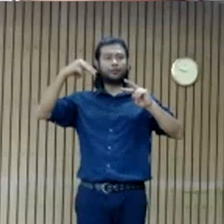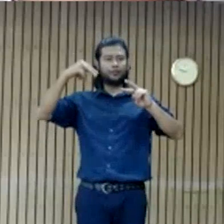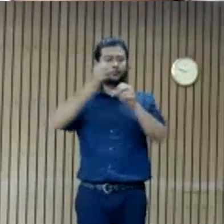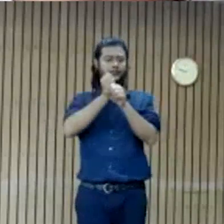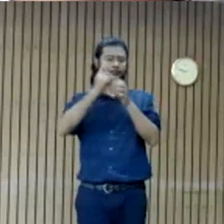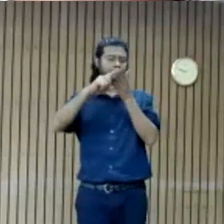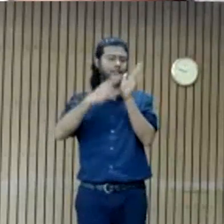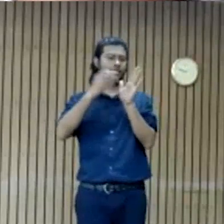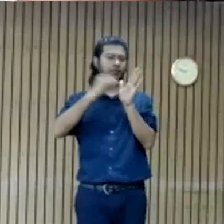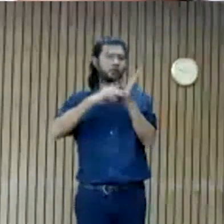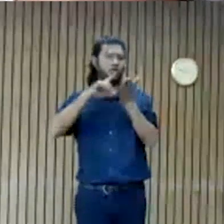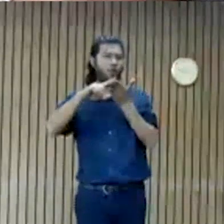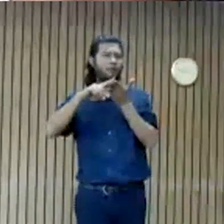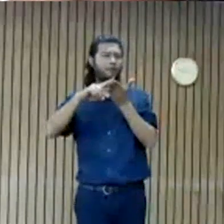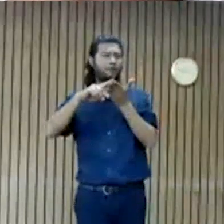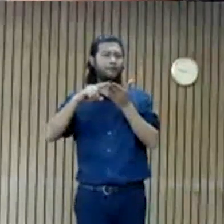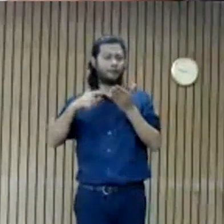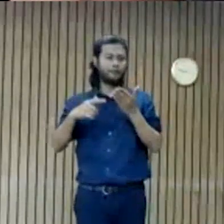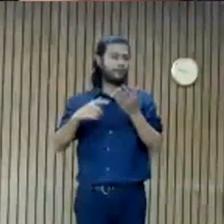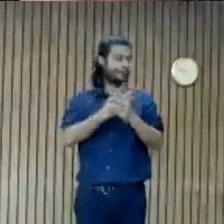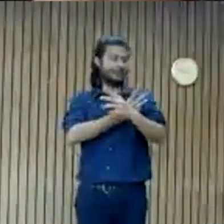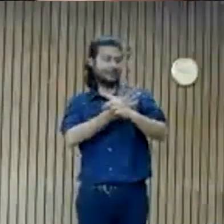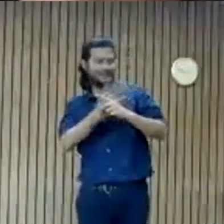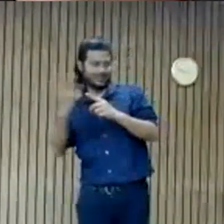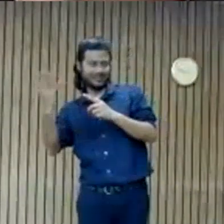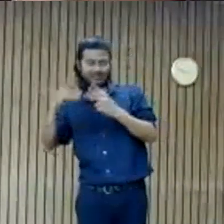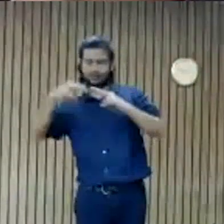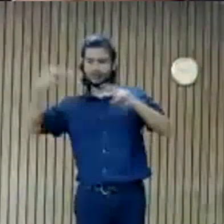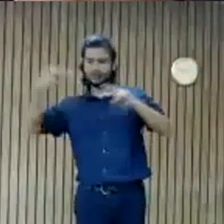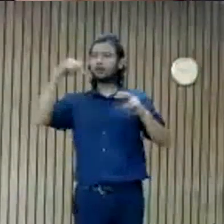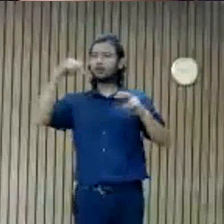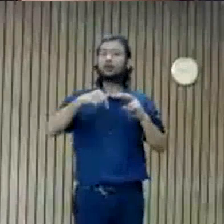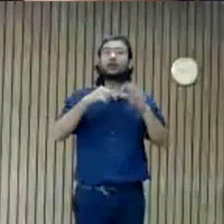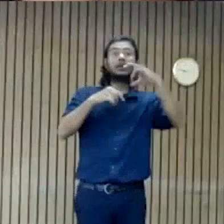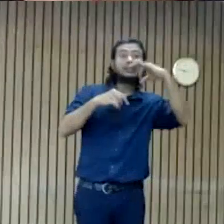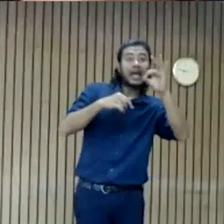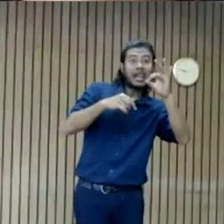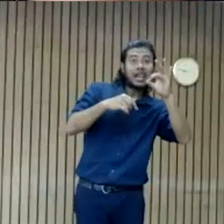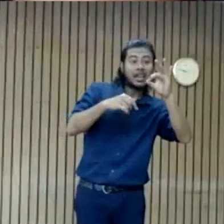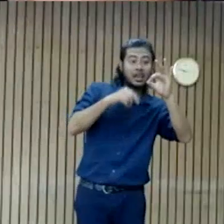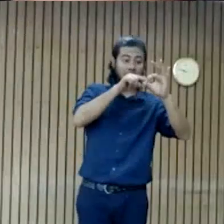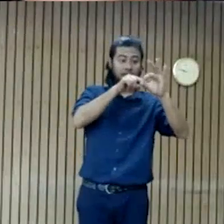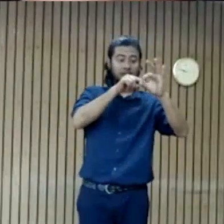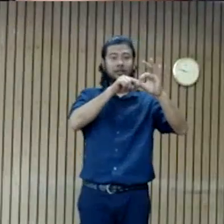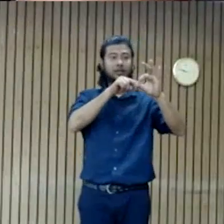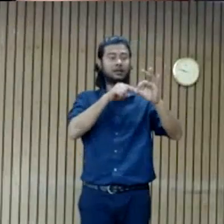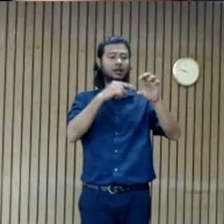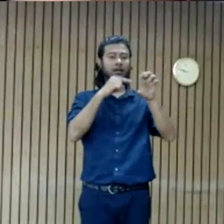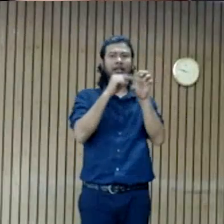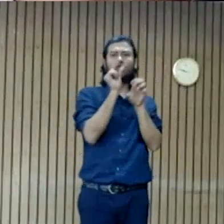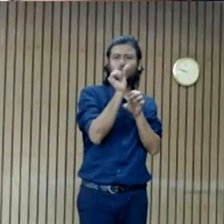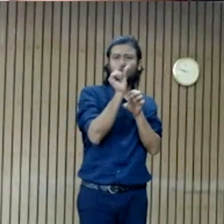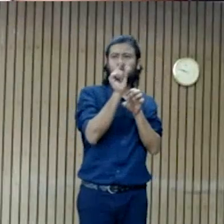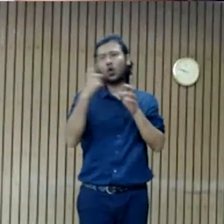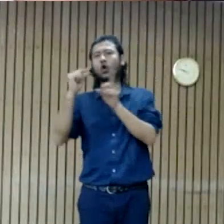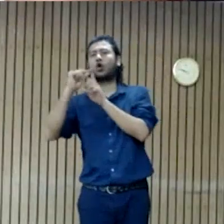the scope and achievements of the bsi and encouraged audience for maximum participation in the scientific events of the